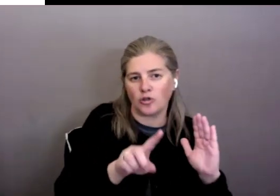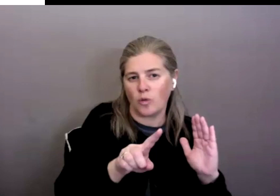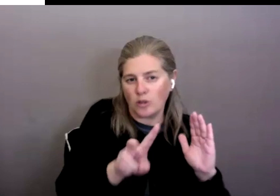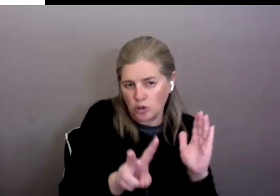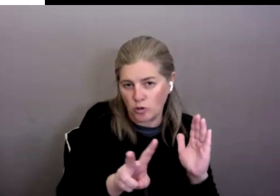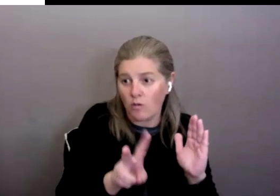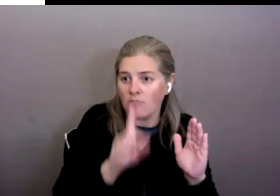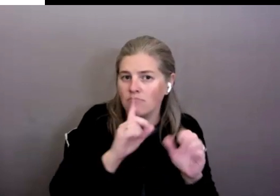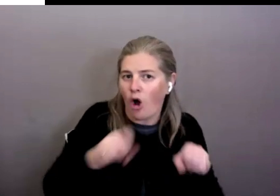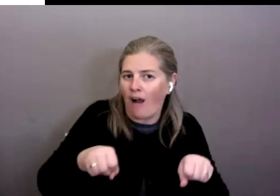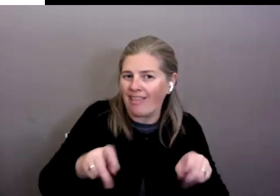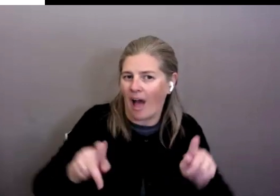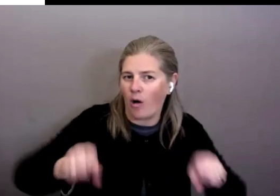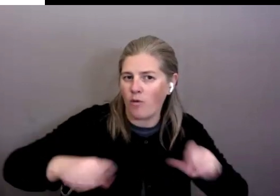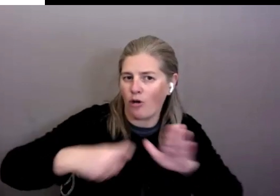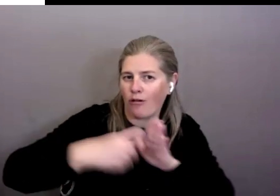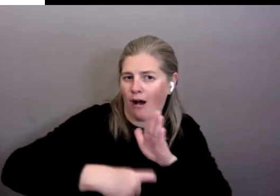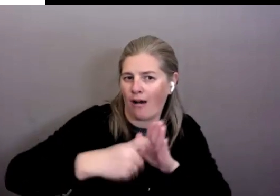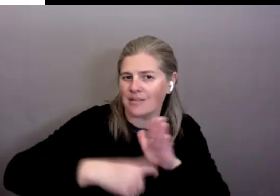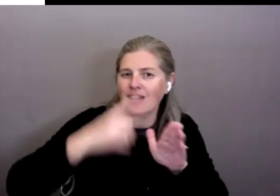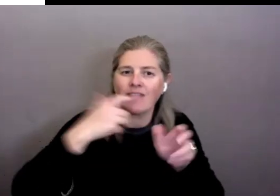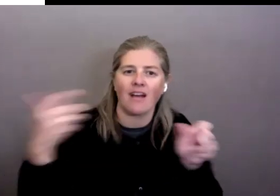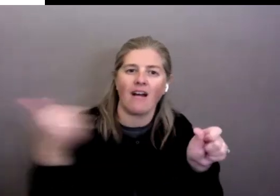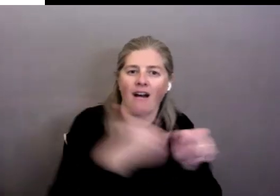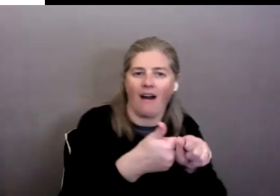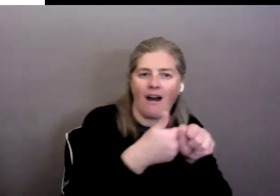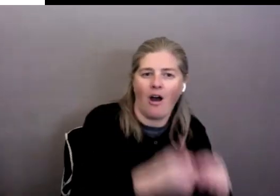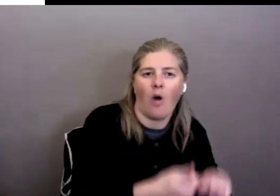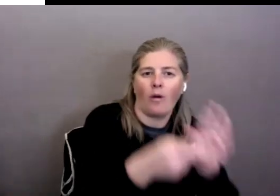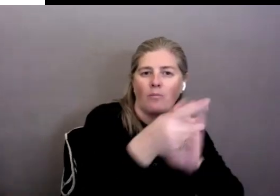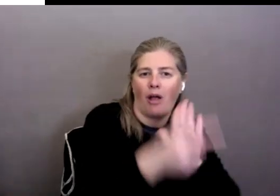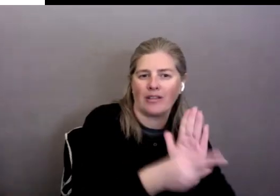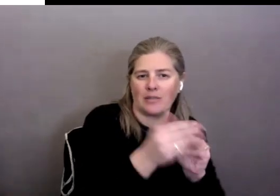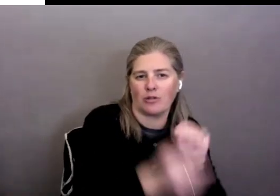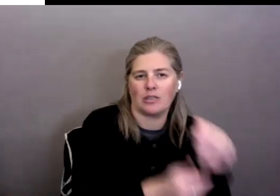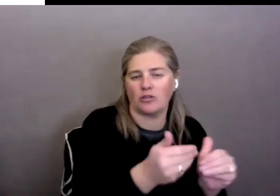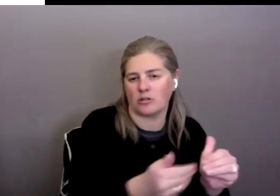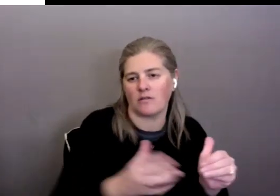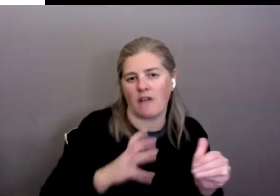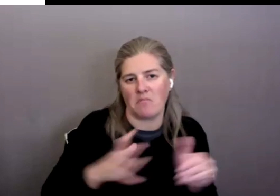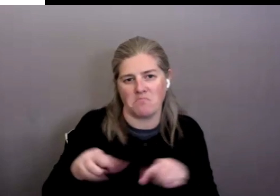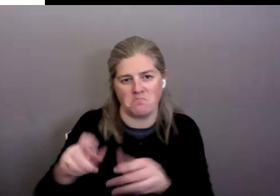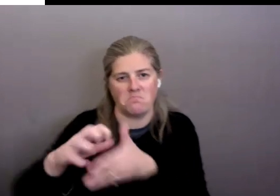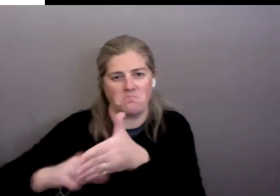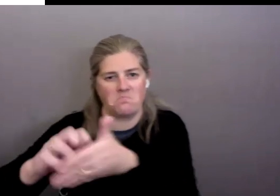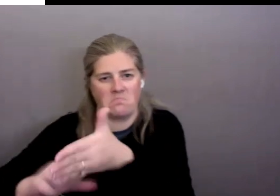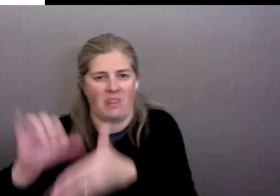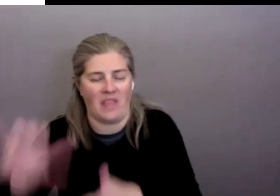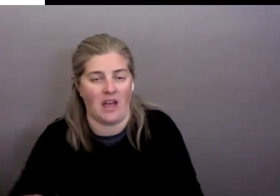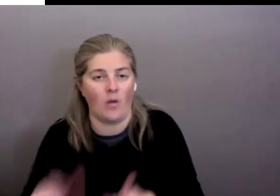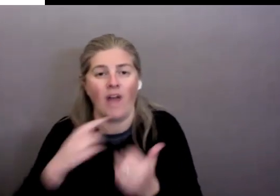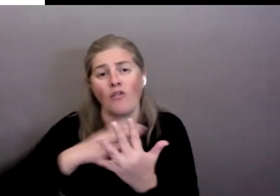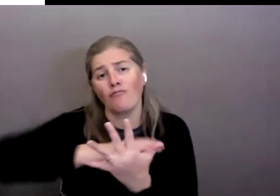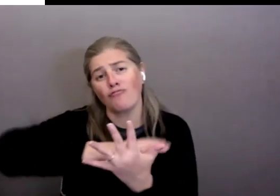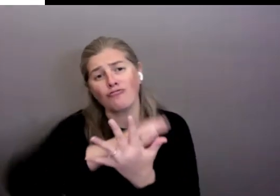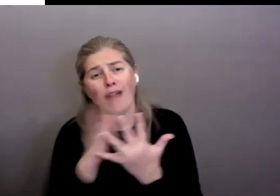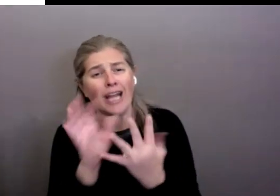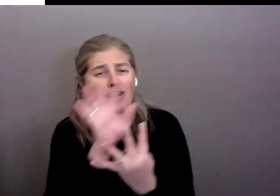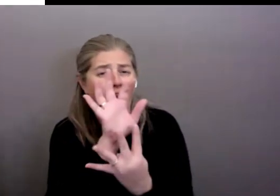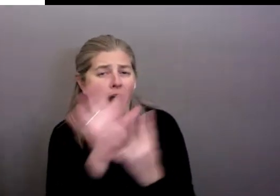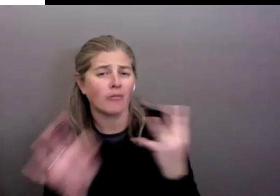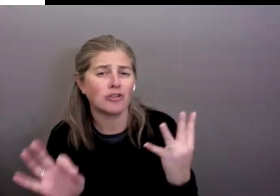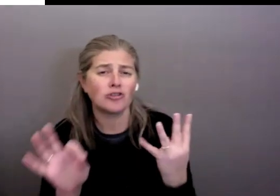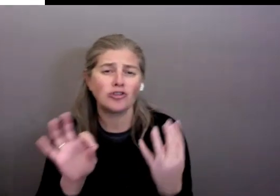costs so long as they comply with SUA policies and procedures. SUAs have a range of options available to them to address challenges